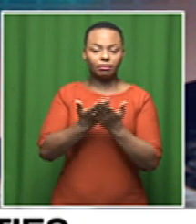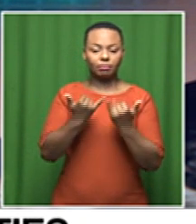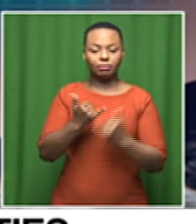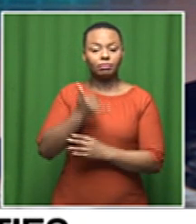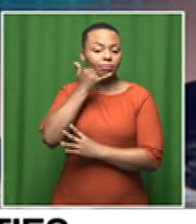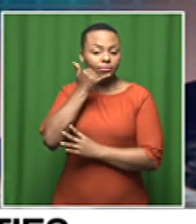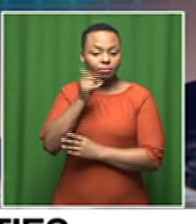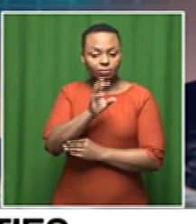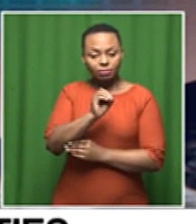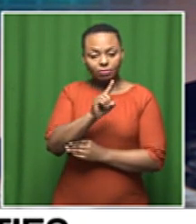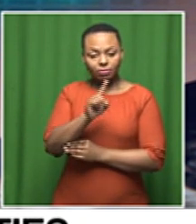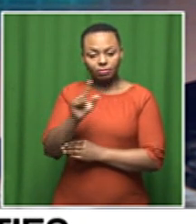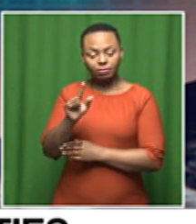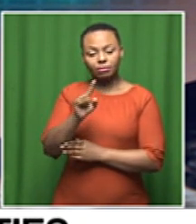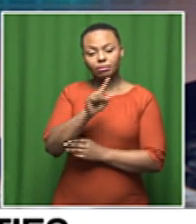number to call is